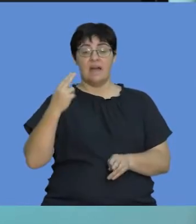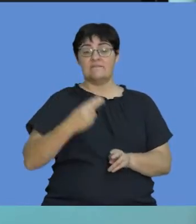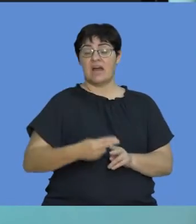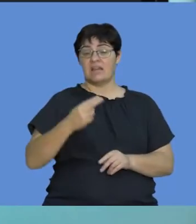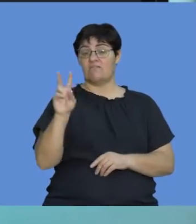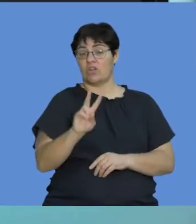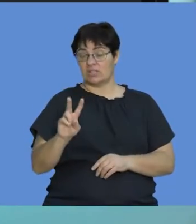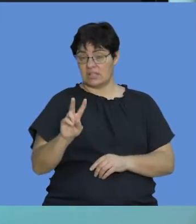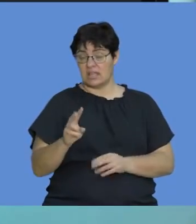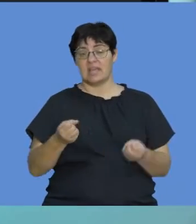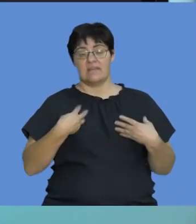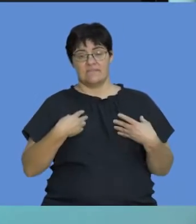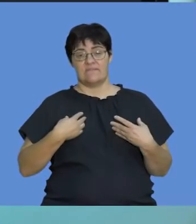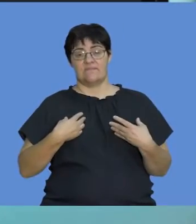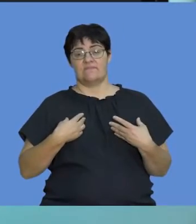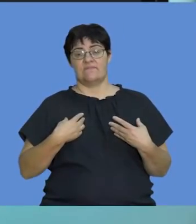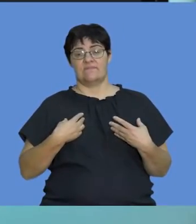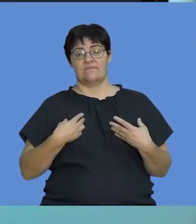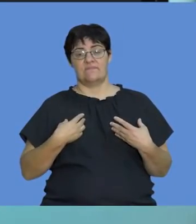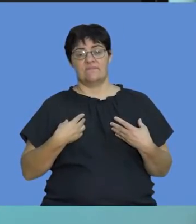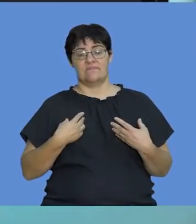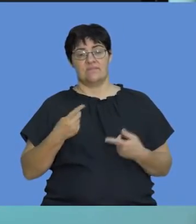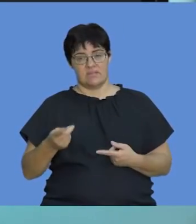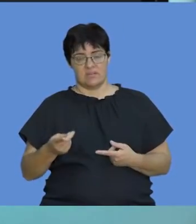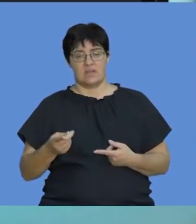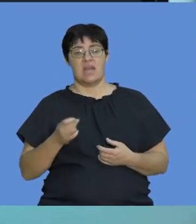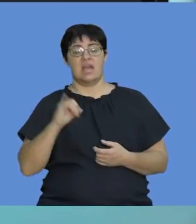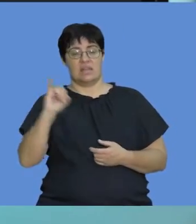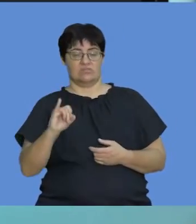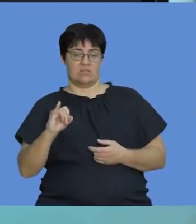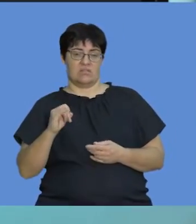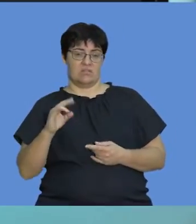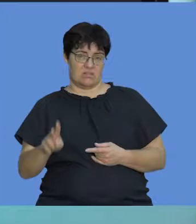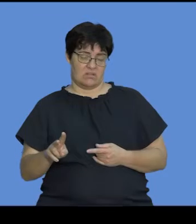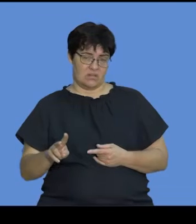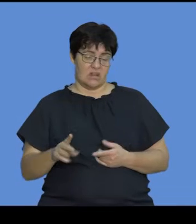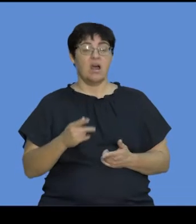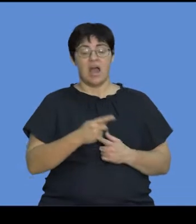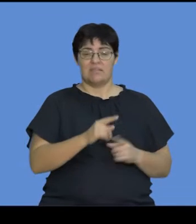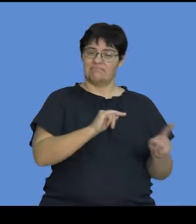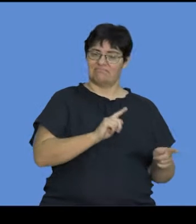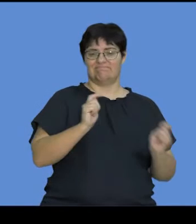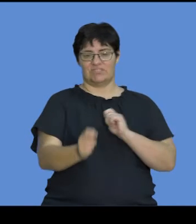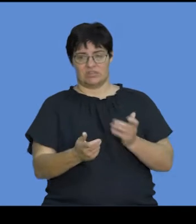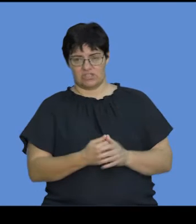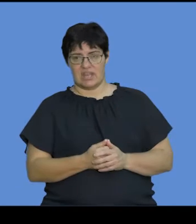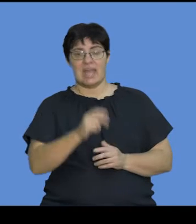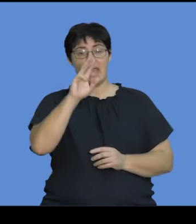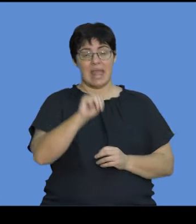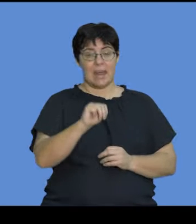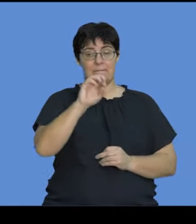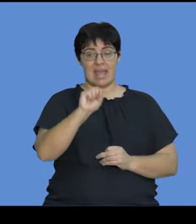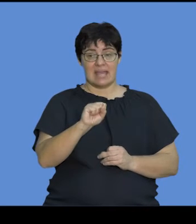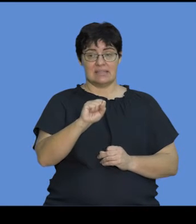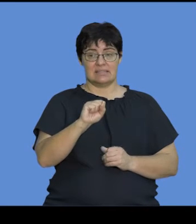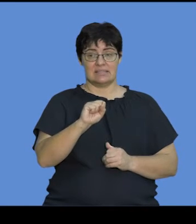momentum. Initial velocity will give me initial momentum. So M is mass in kilograms, that